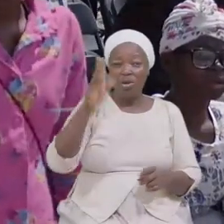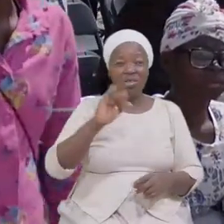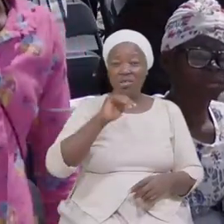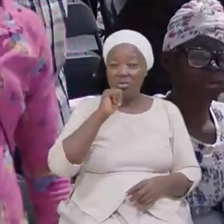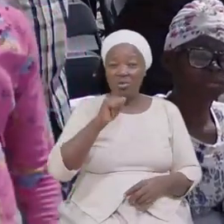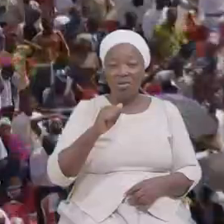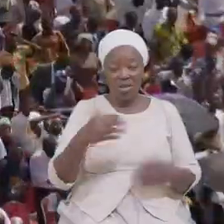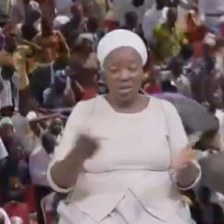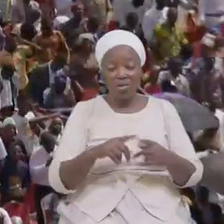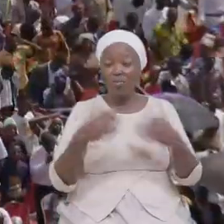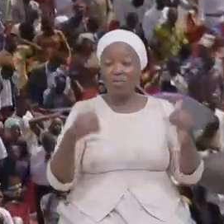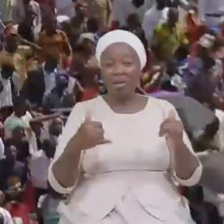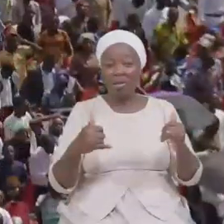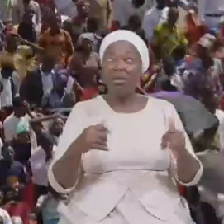God.